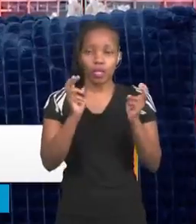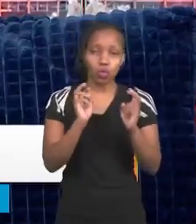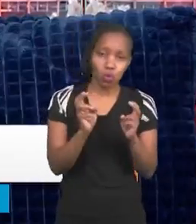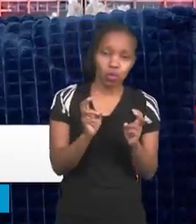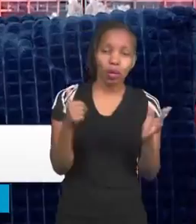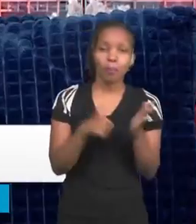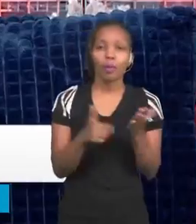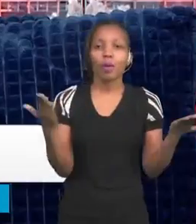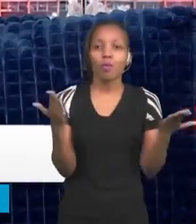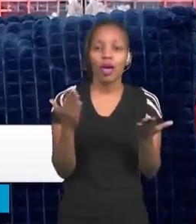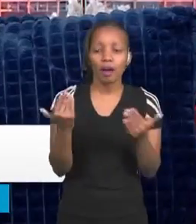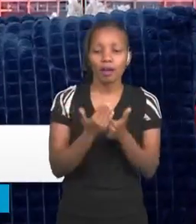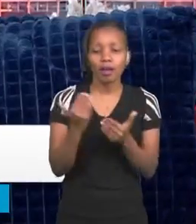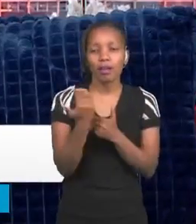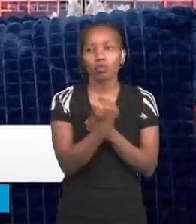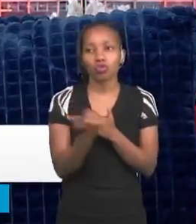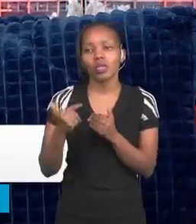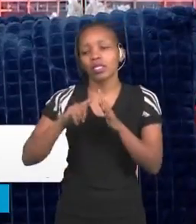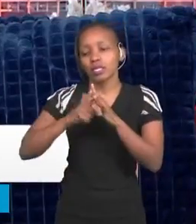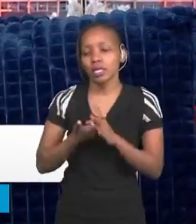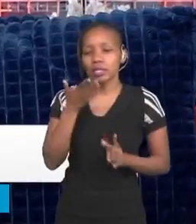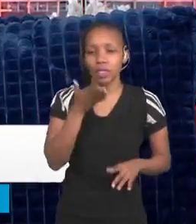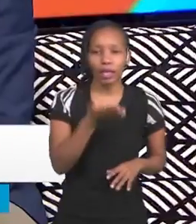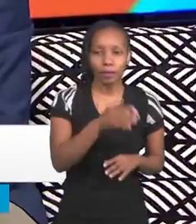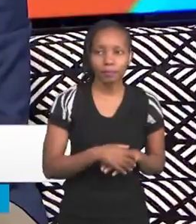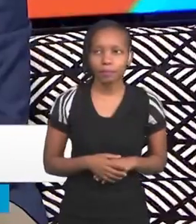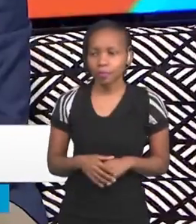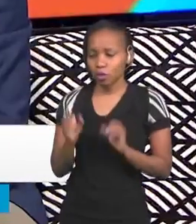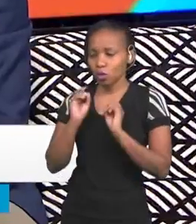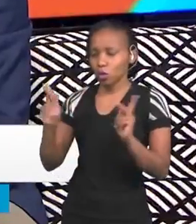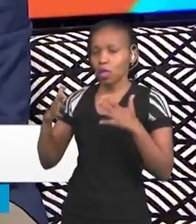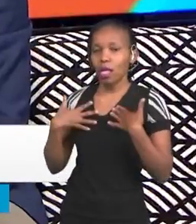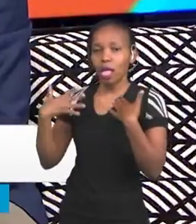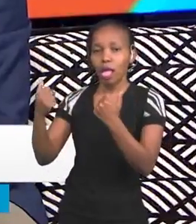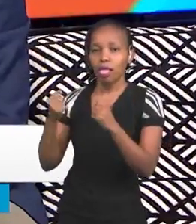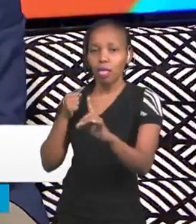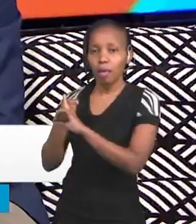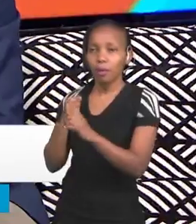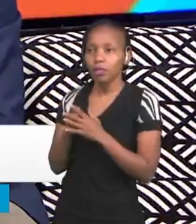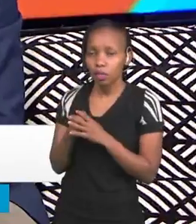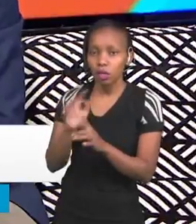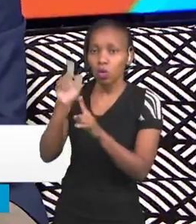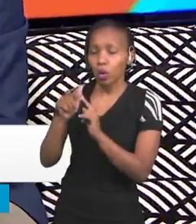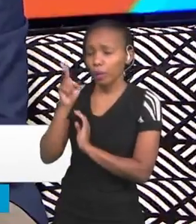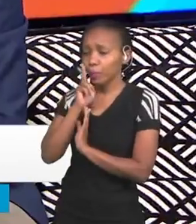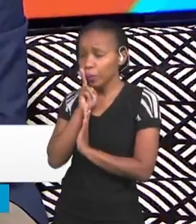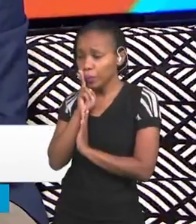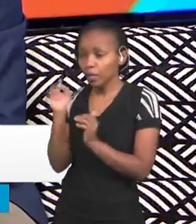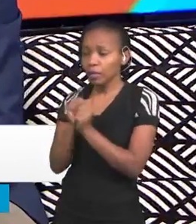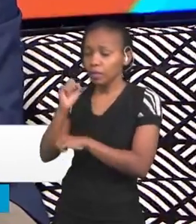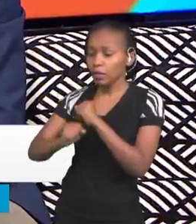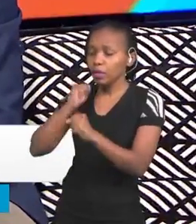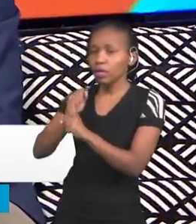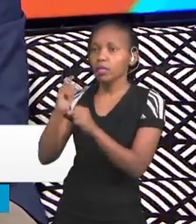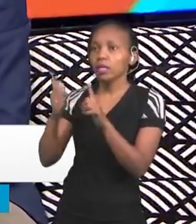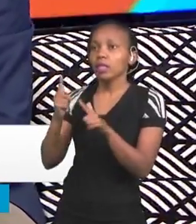parenting. This is where it all begins. Okay. Yes. Now, health impacts. When you talk about, okay, when you smoke these in 10 years, something